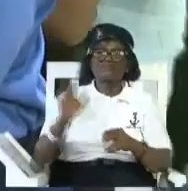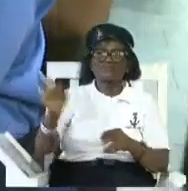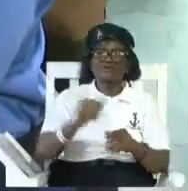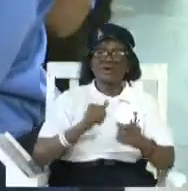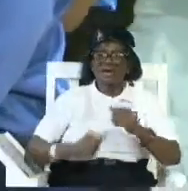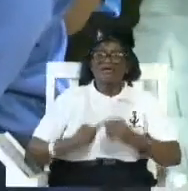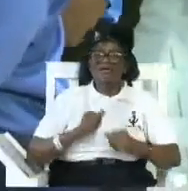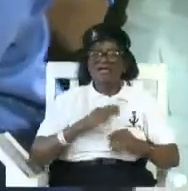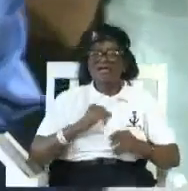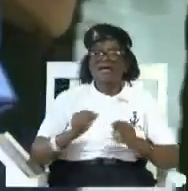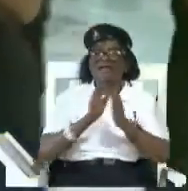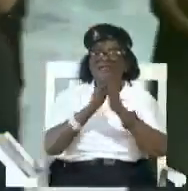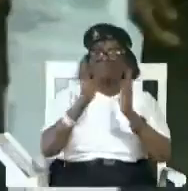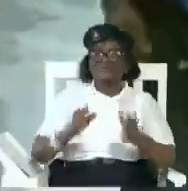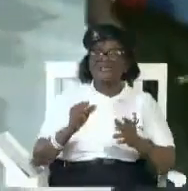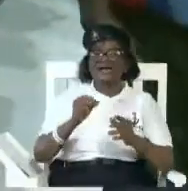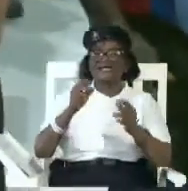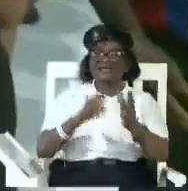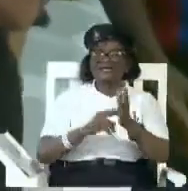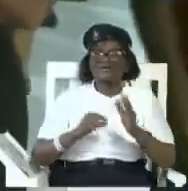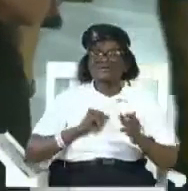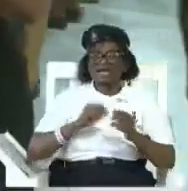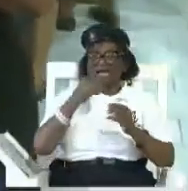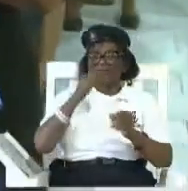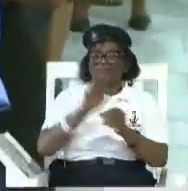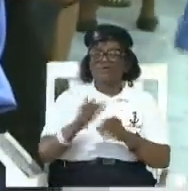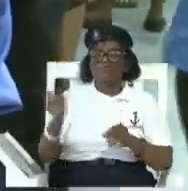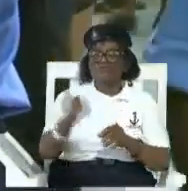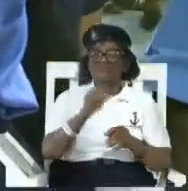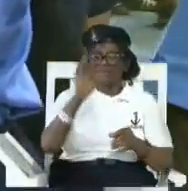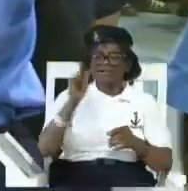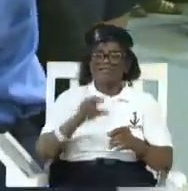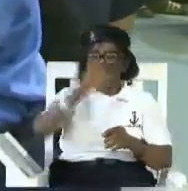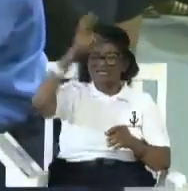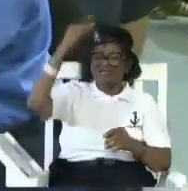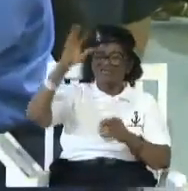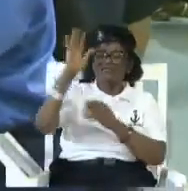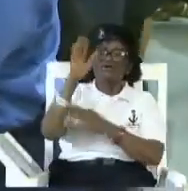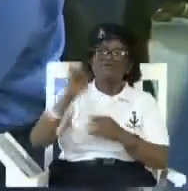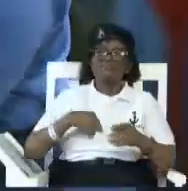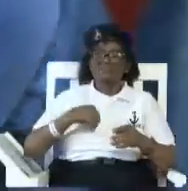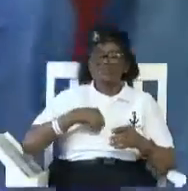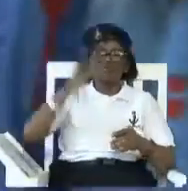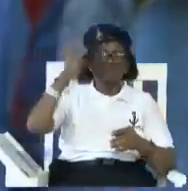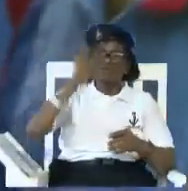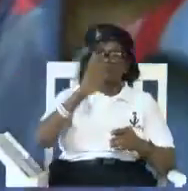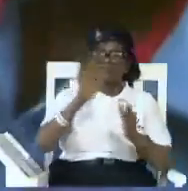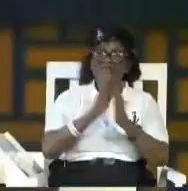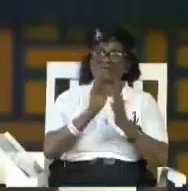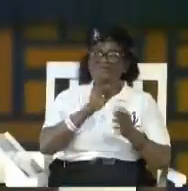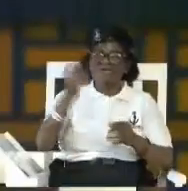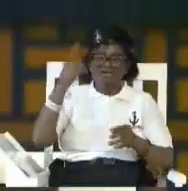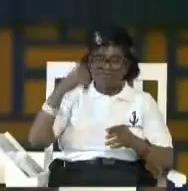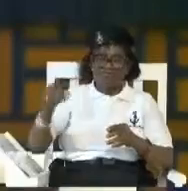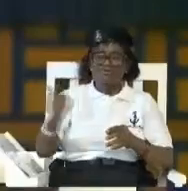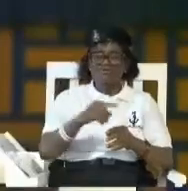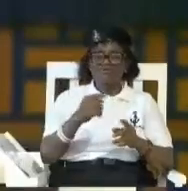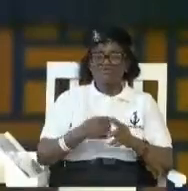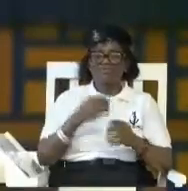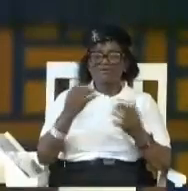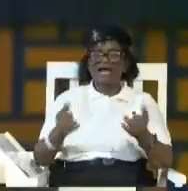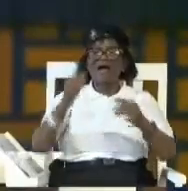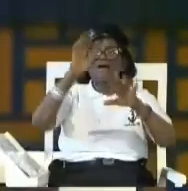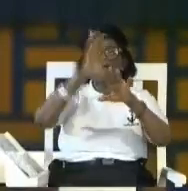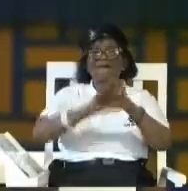requests. And I promise you, by the grace of God, I'll be praying for you from now on. Now the rest of